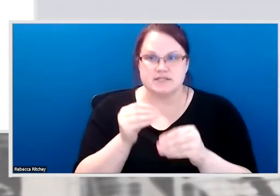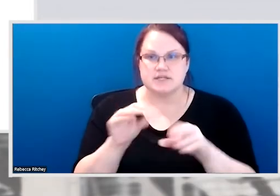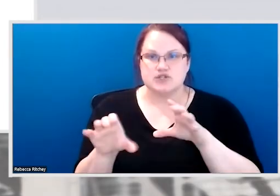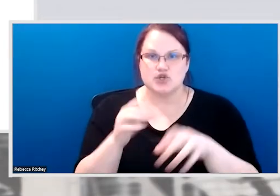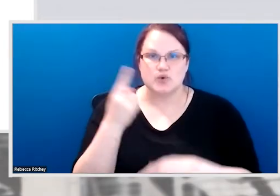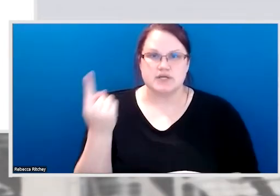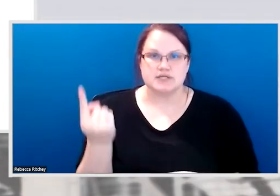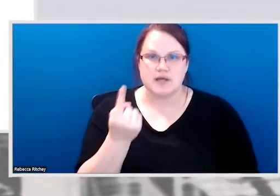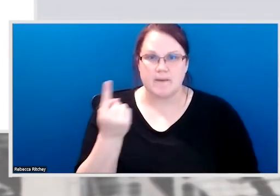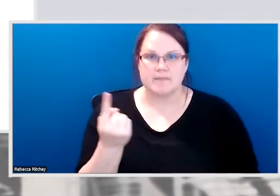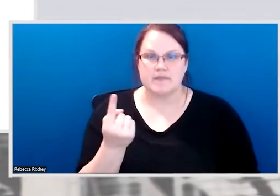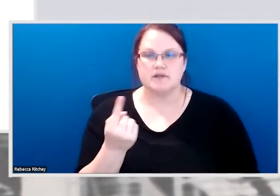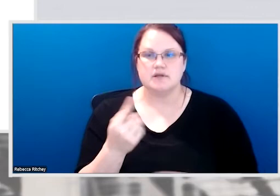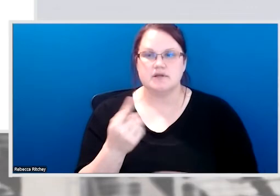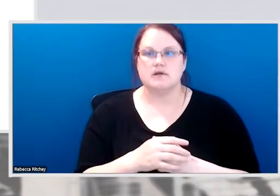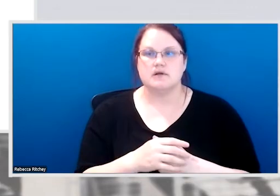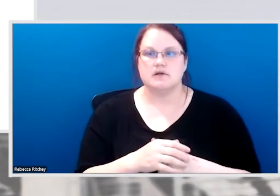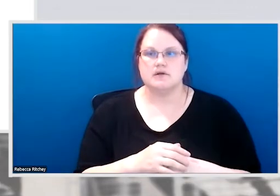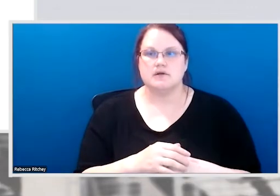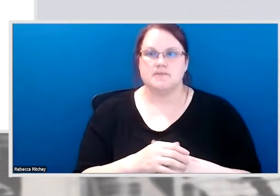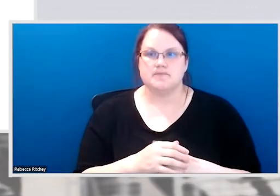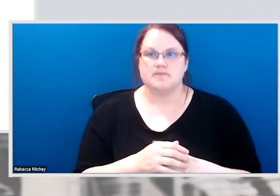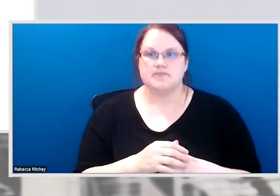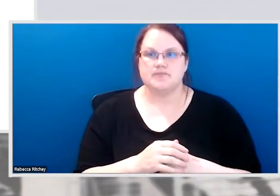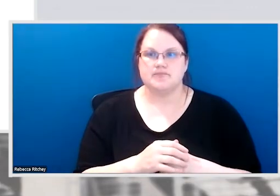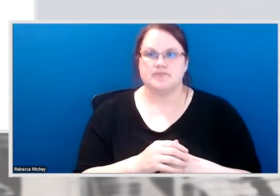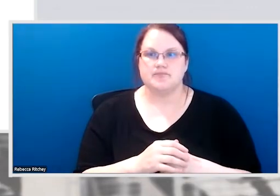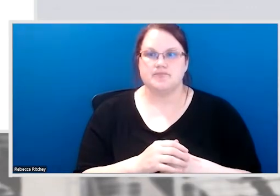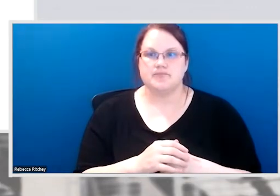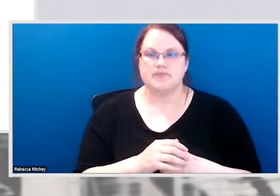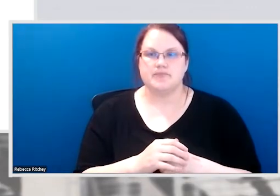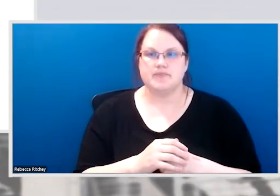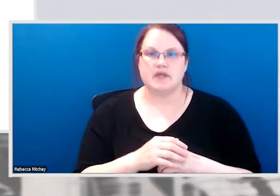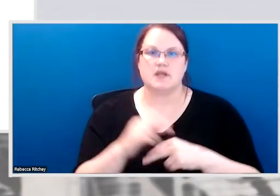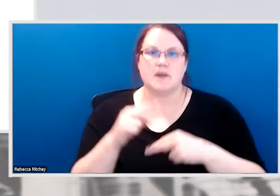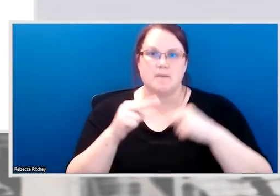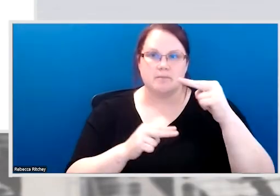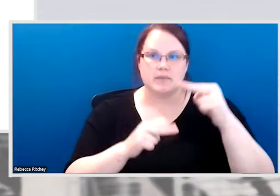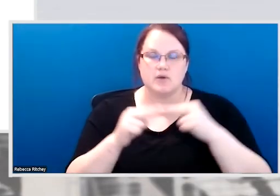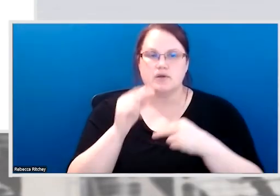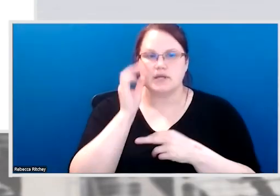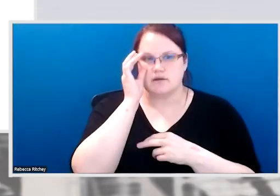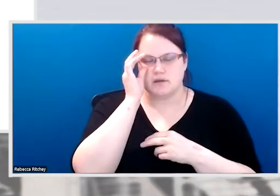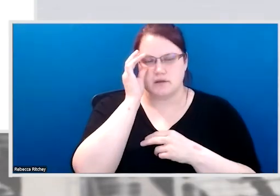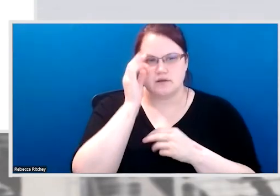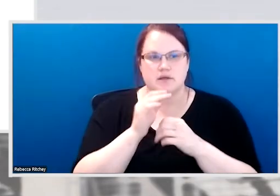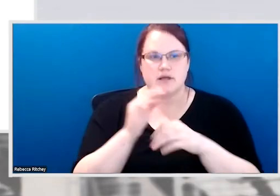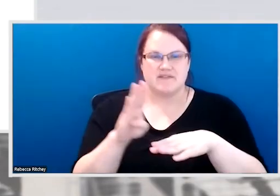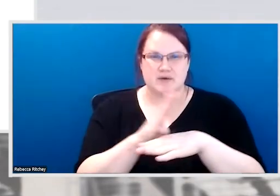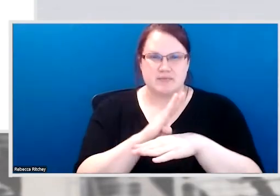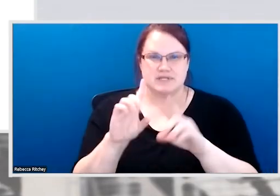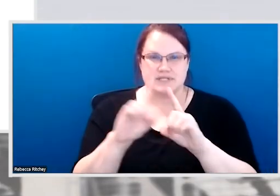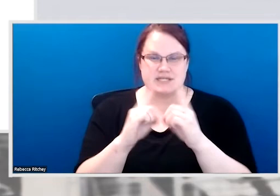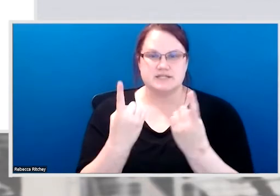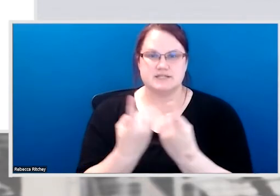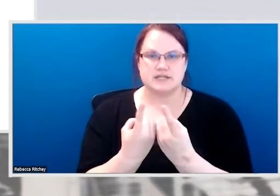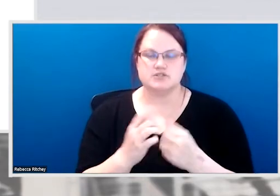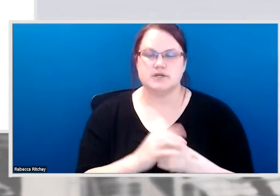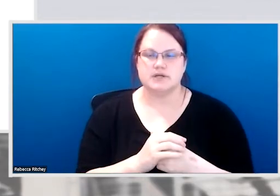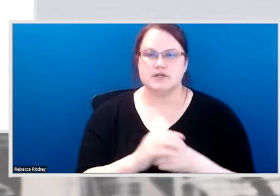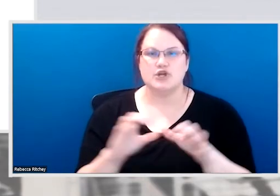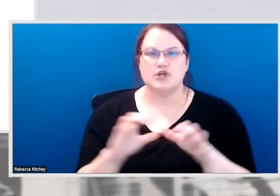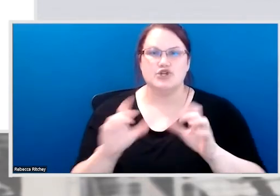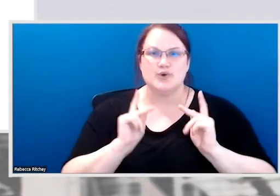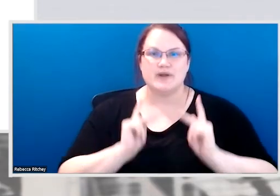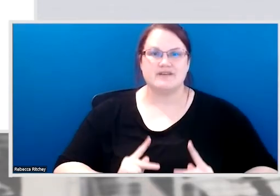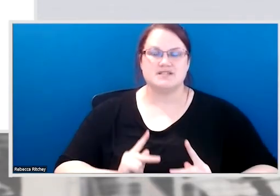in an anchor building in the business district. It's doing physical